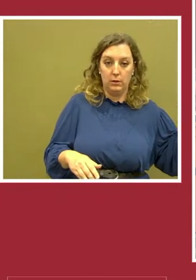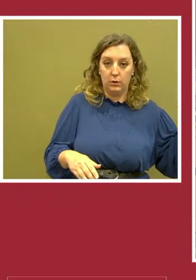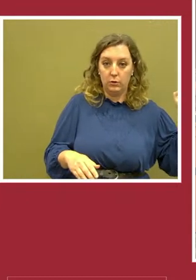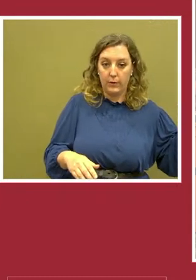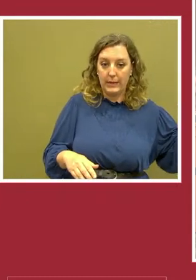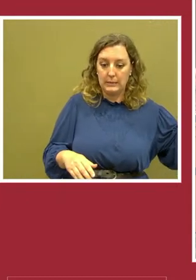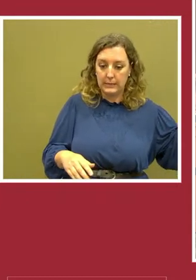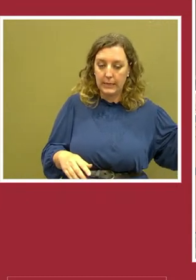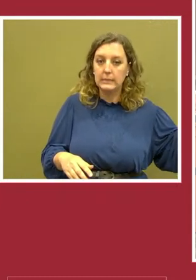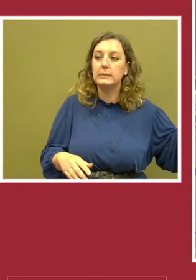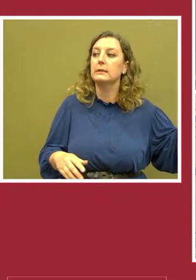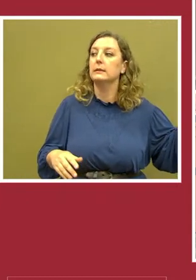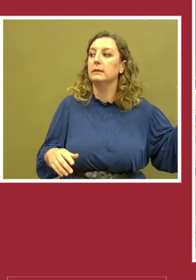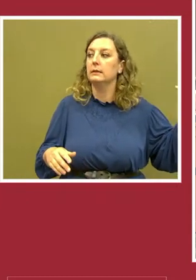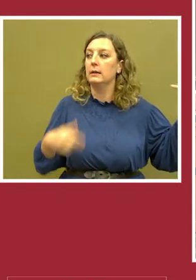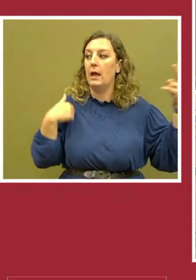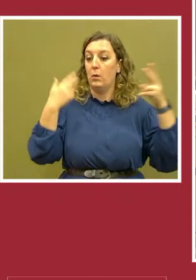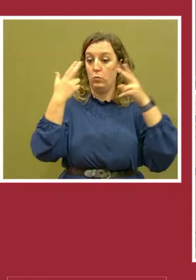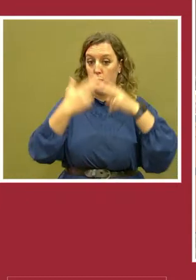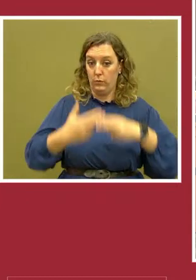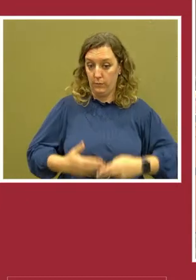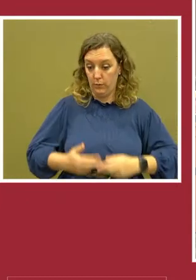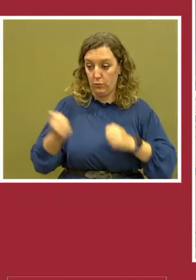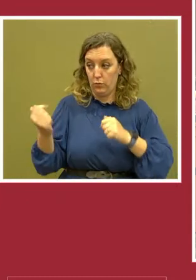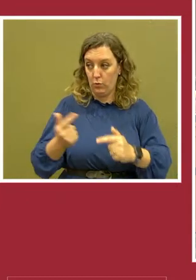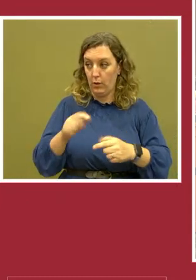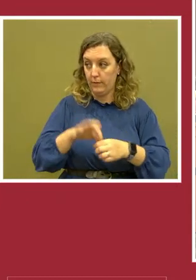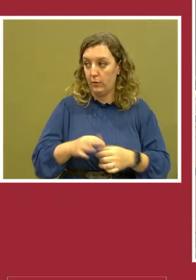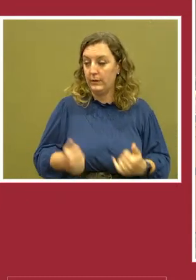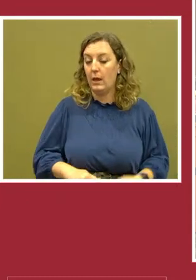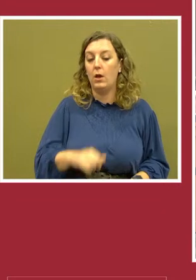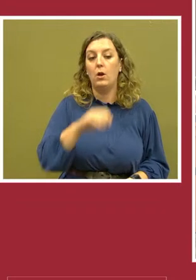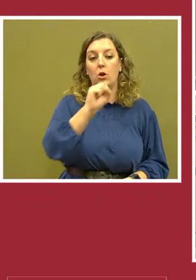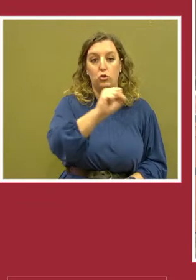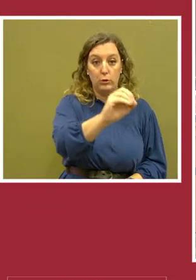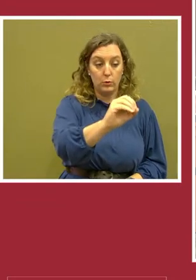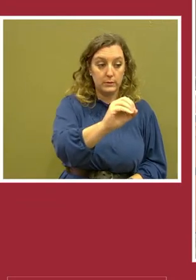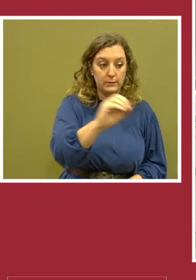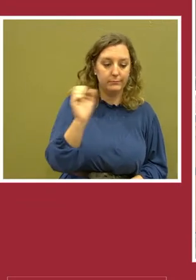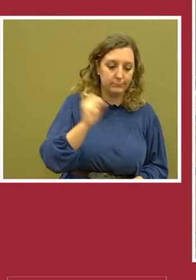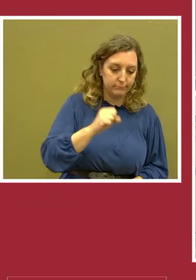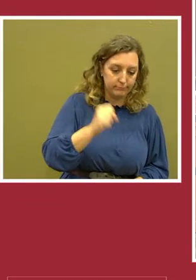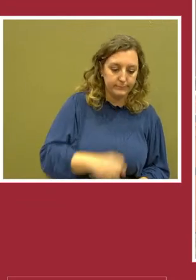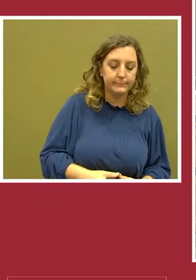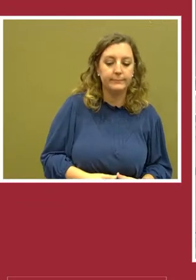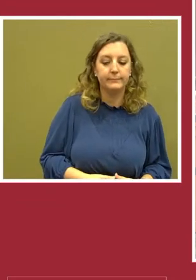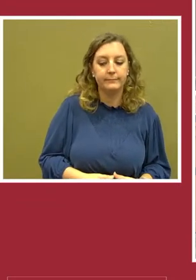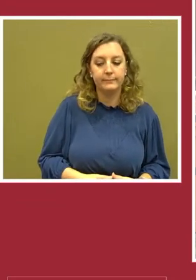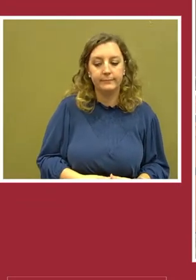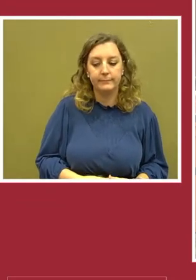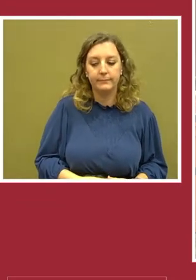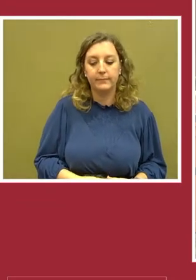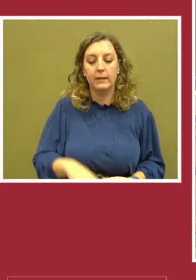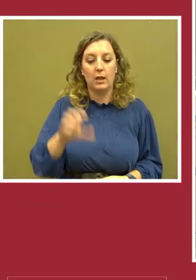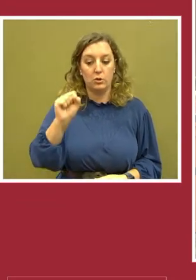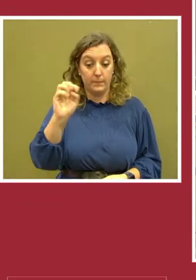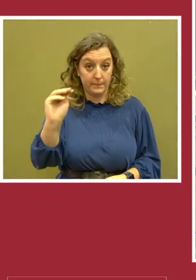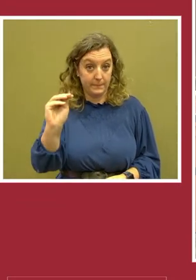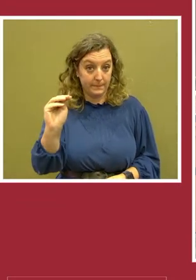has seconded. I will take a roll call vote. Director Olson? Aye. Director